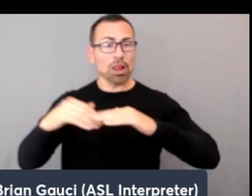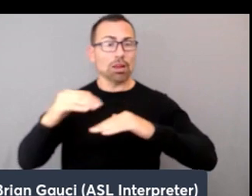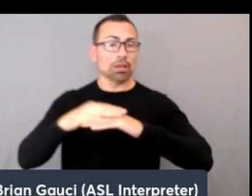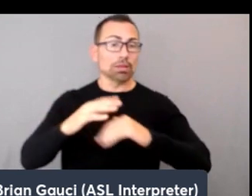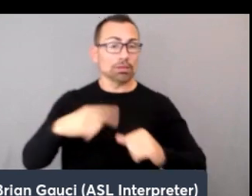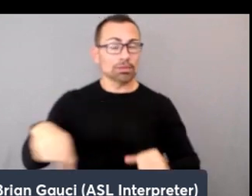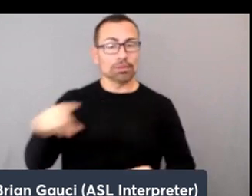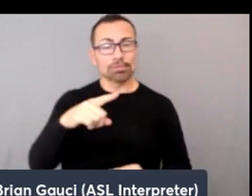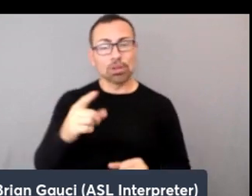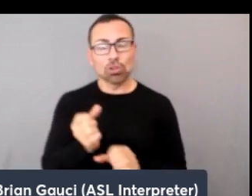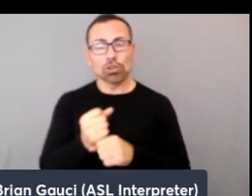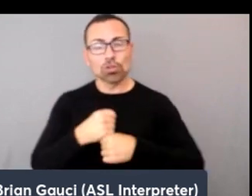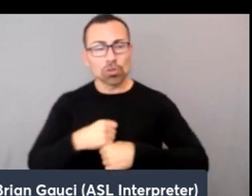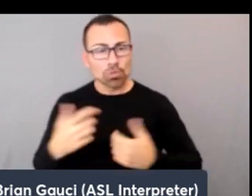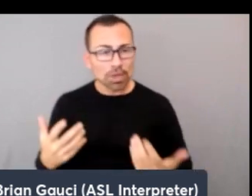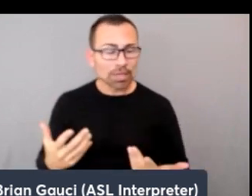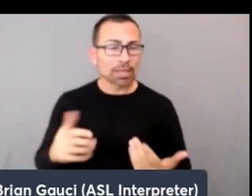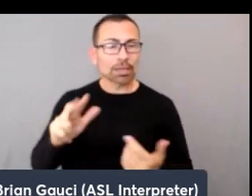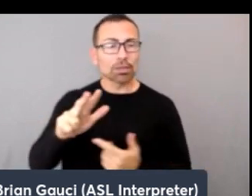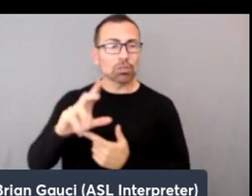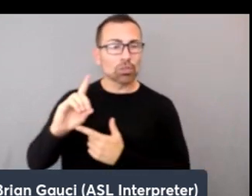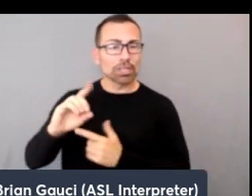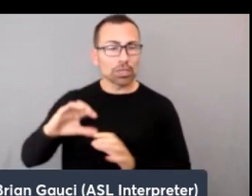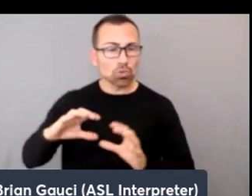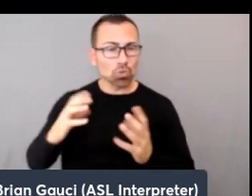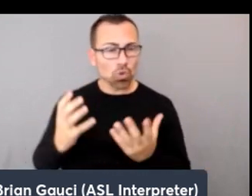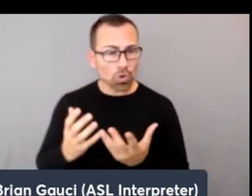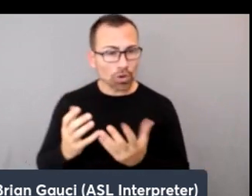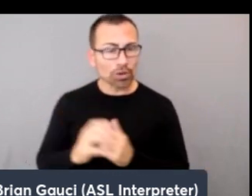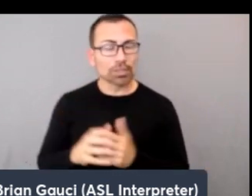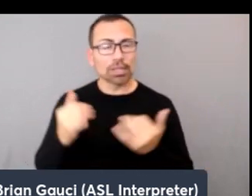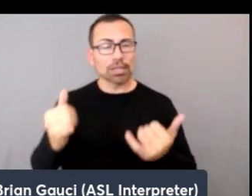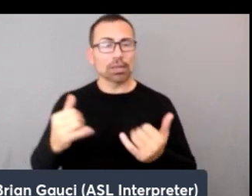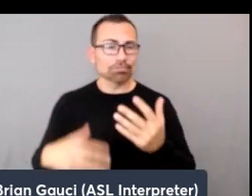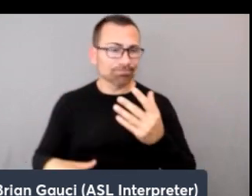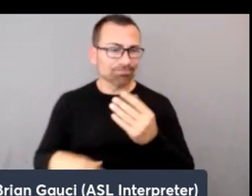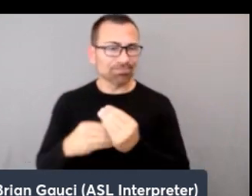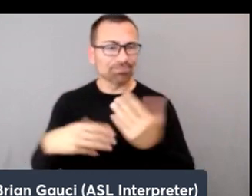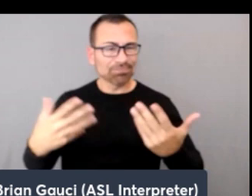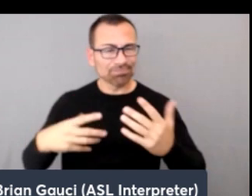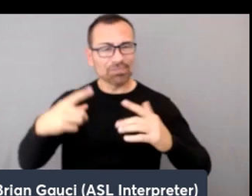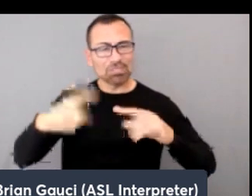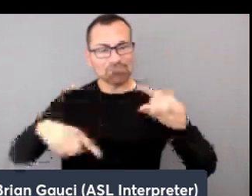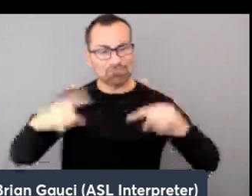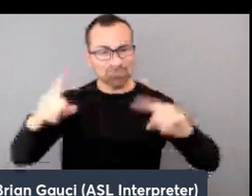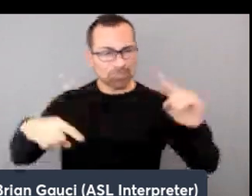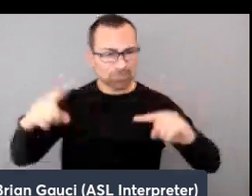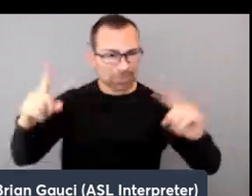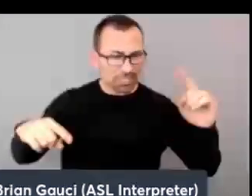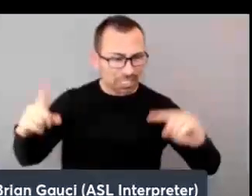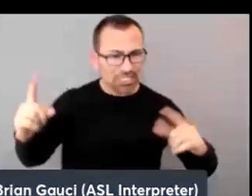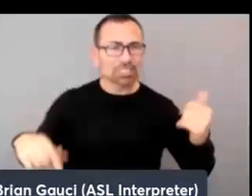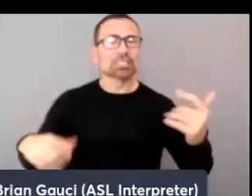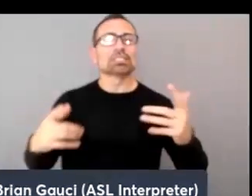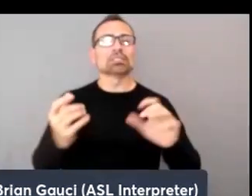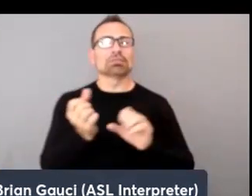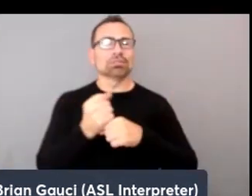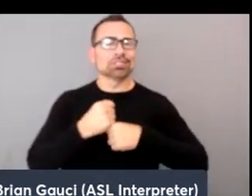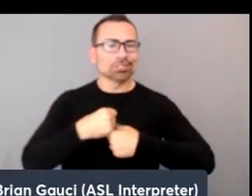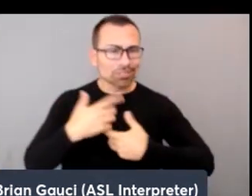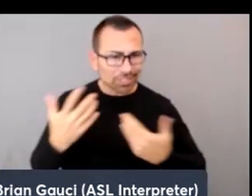you've created a 3D world, and now we're going to add randomizations and the generation capabilities in a